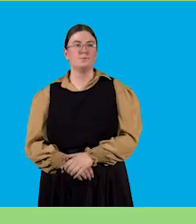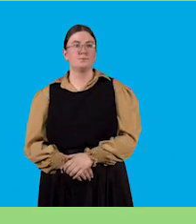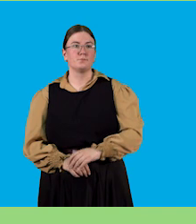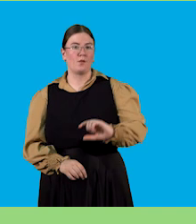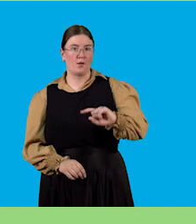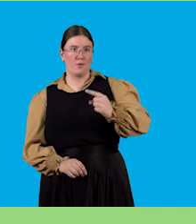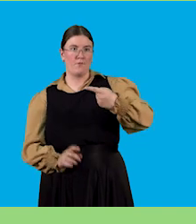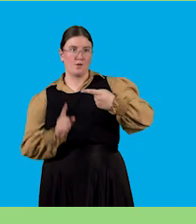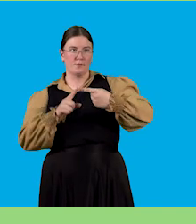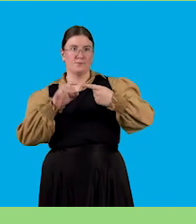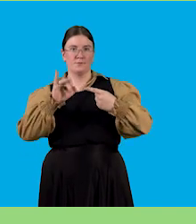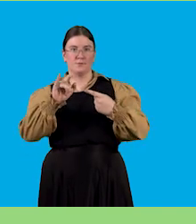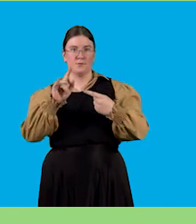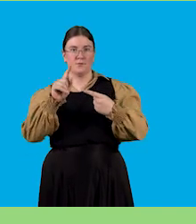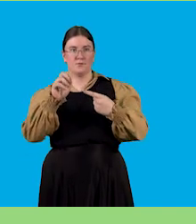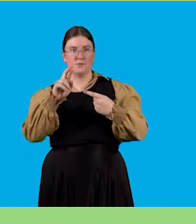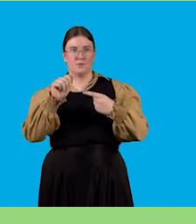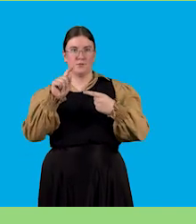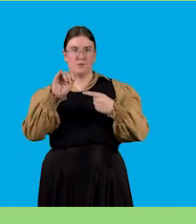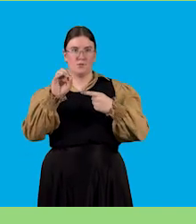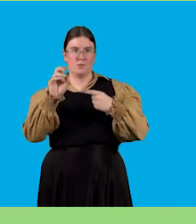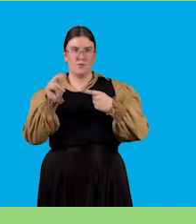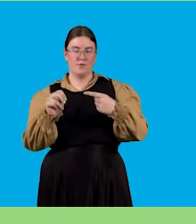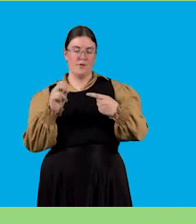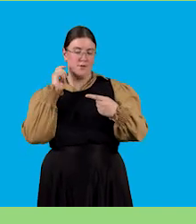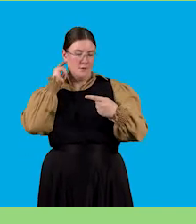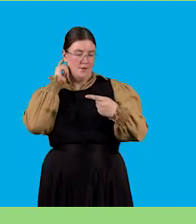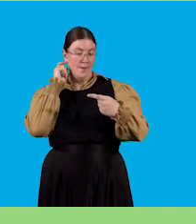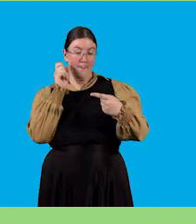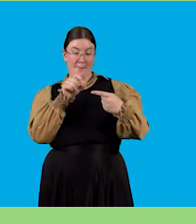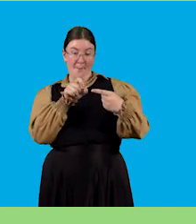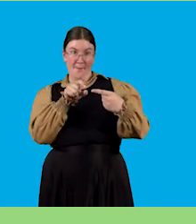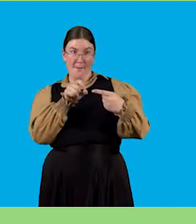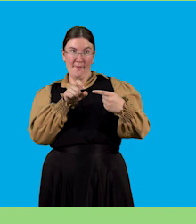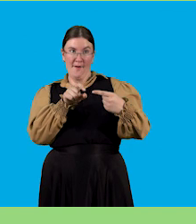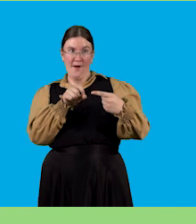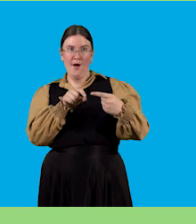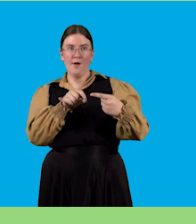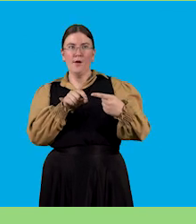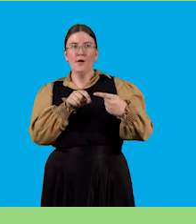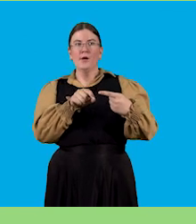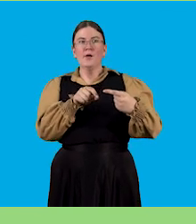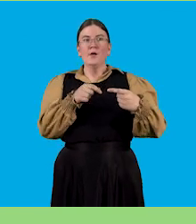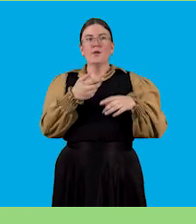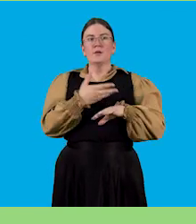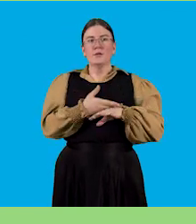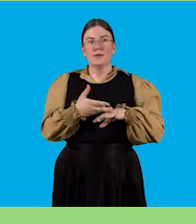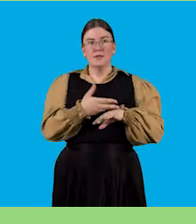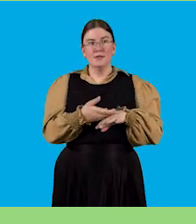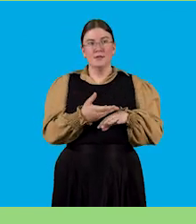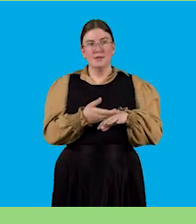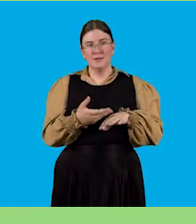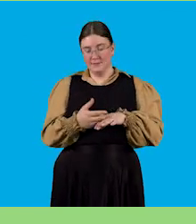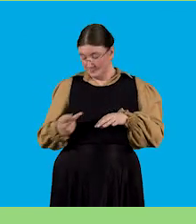First process that we look at is called filtration. Here, the blood in the body passes through